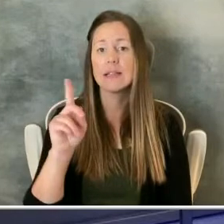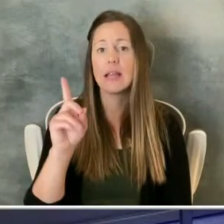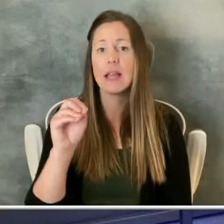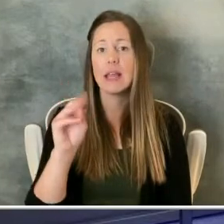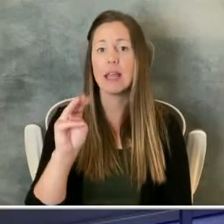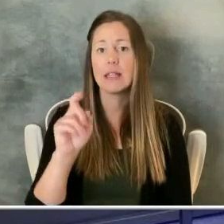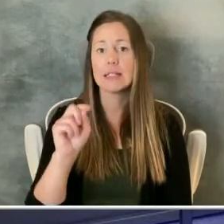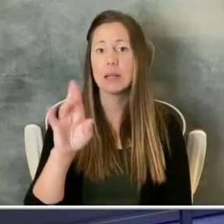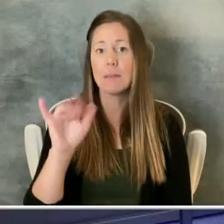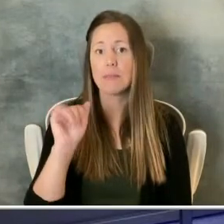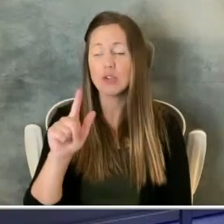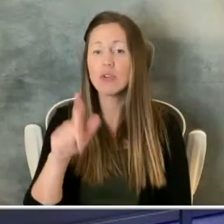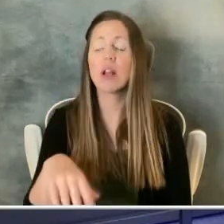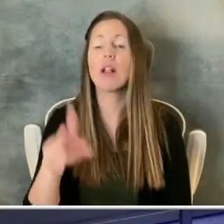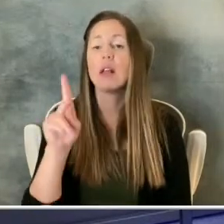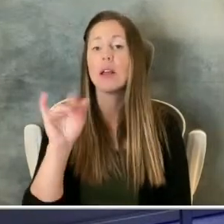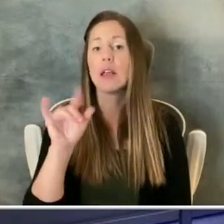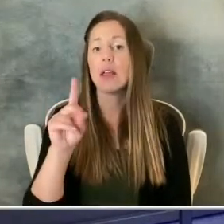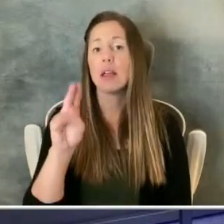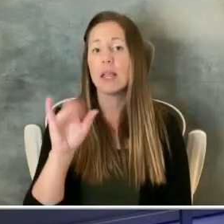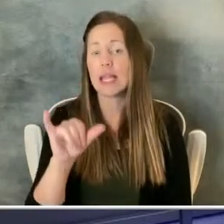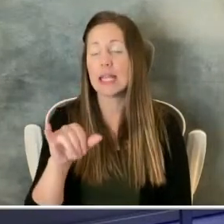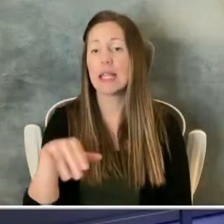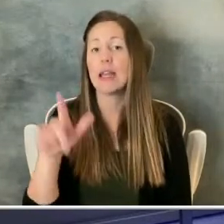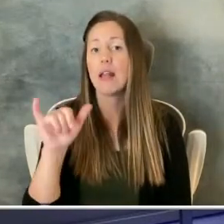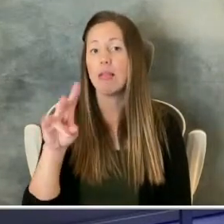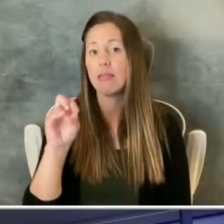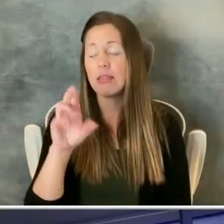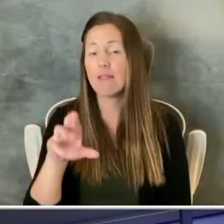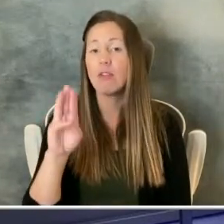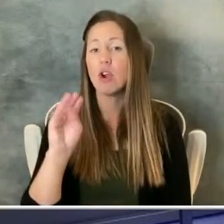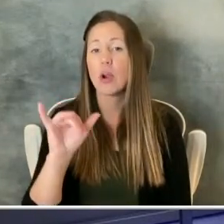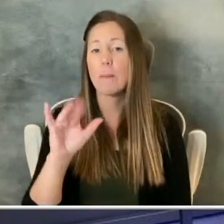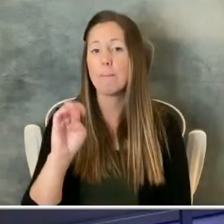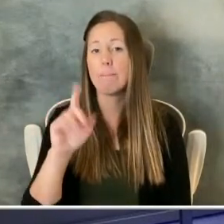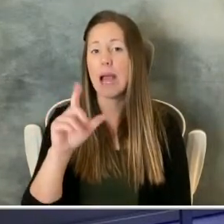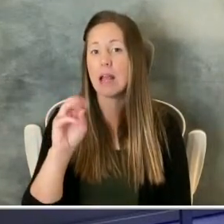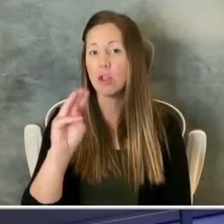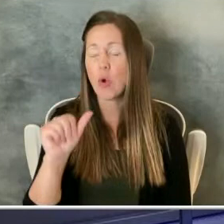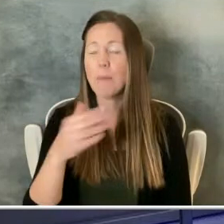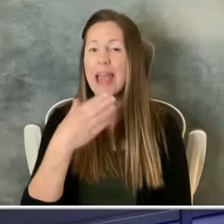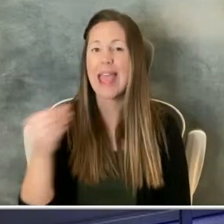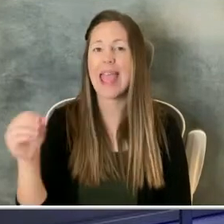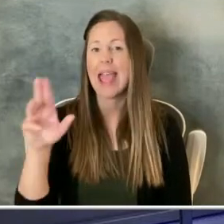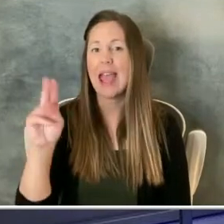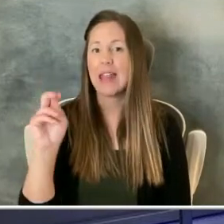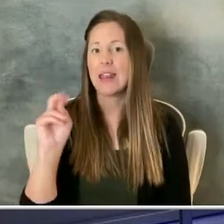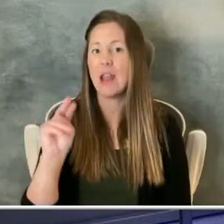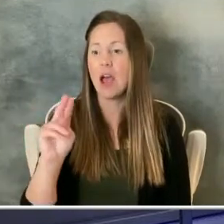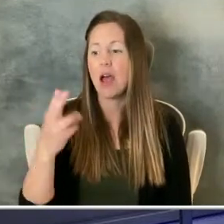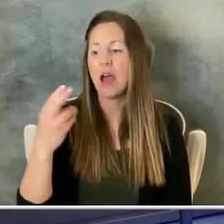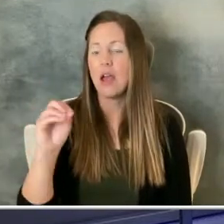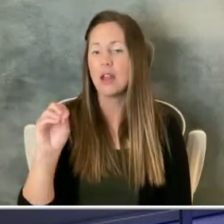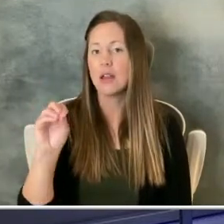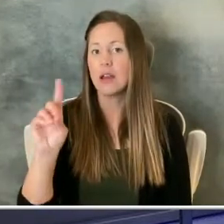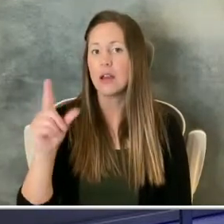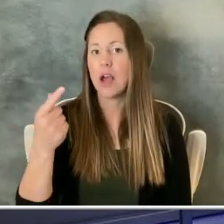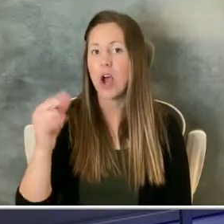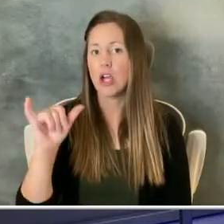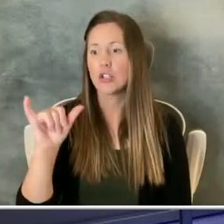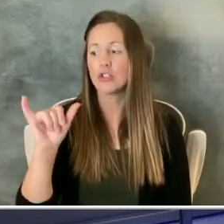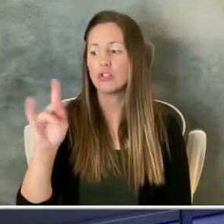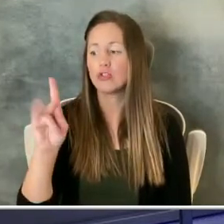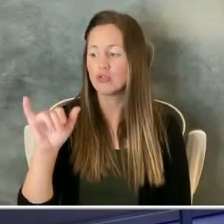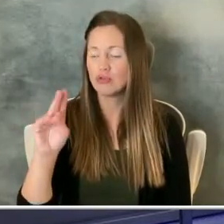myeloma, and non-Hodgkin's lymphoma kind of were singled out. Do you think that was due to the actual exercise or maybe an absence of